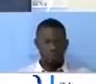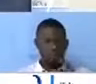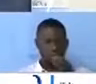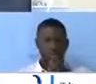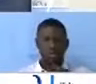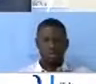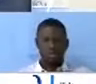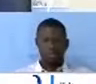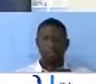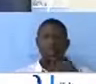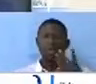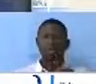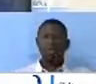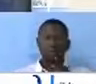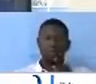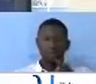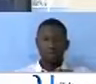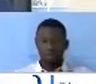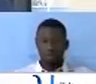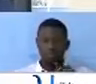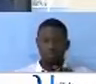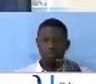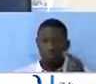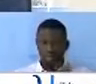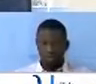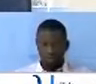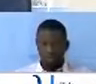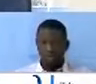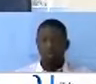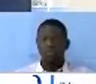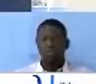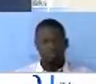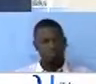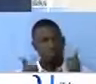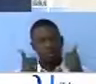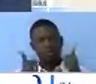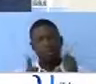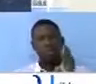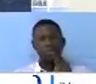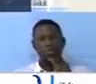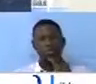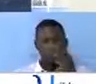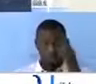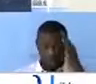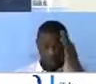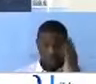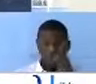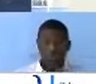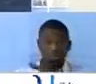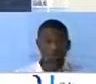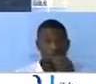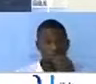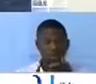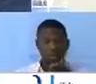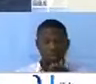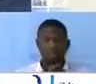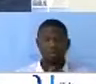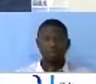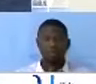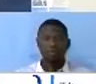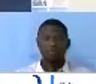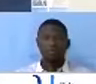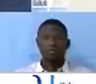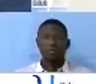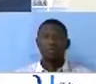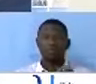said. If you accept you have made a mistake, fine. But to suggest that you did not say so would not paint you in good light because